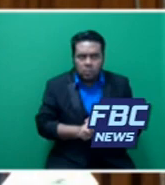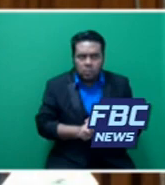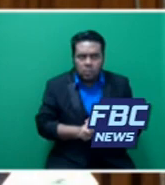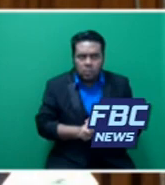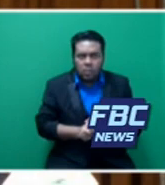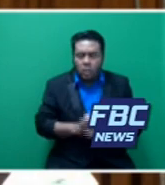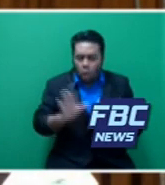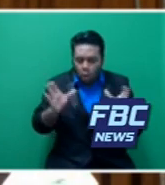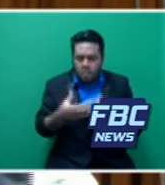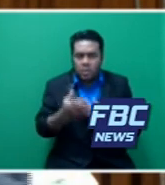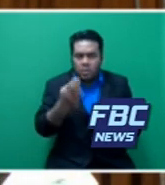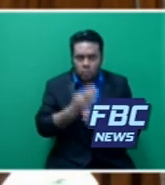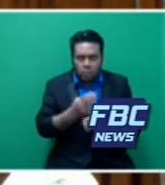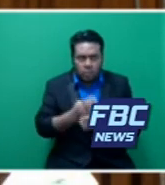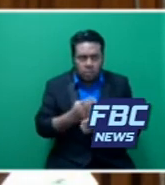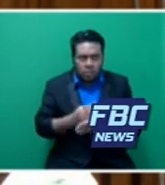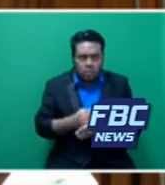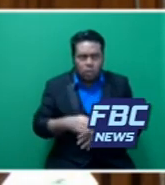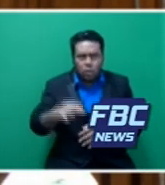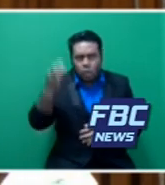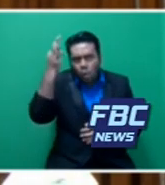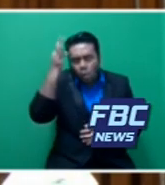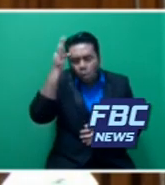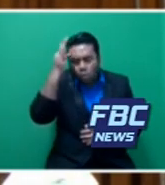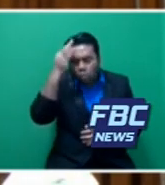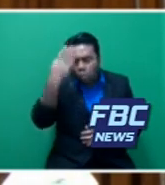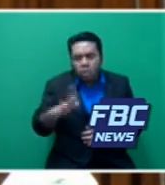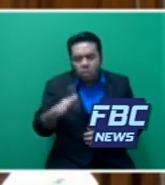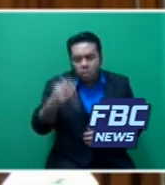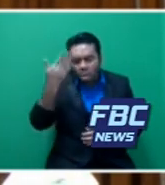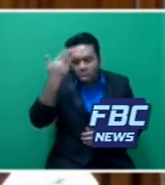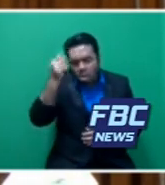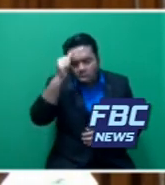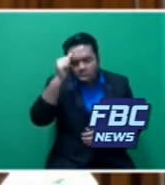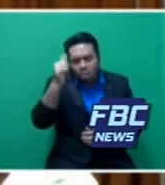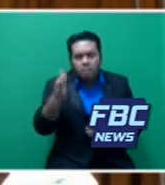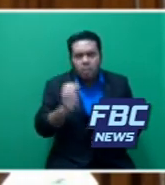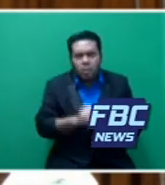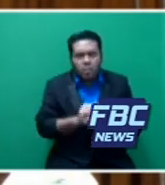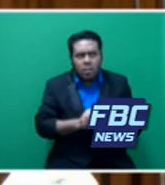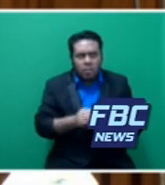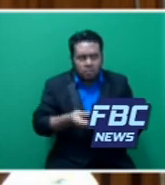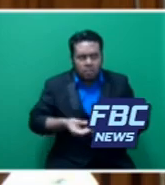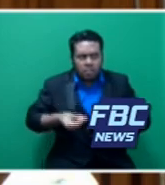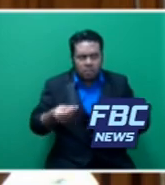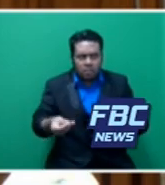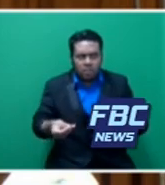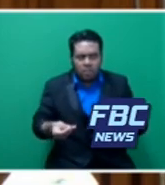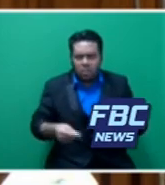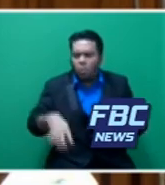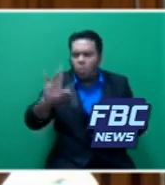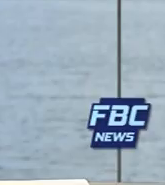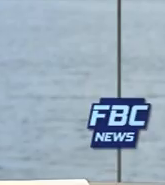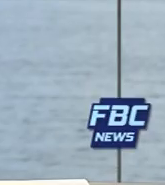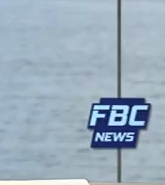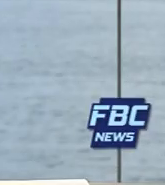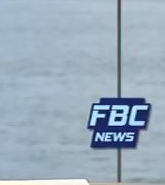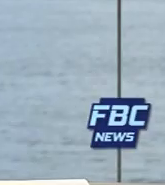committee's work. You don't even know that it was tabled in Parliament. What sort of imbecilic behavior is